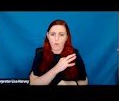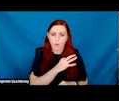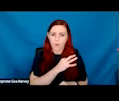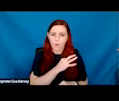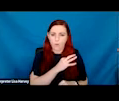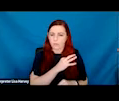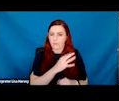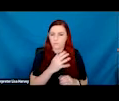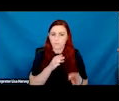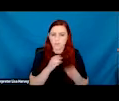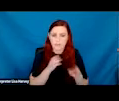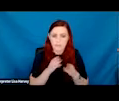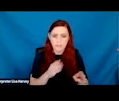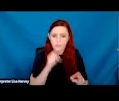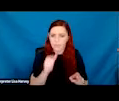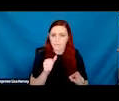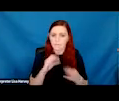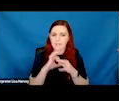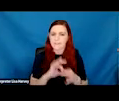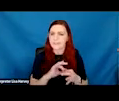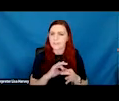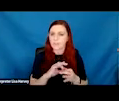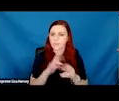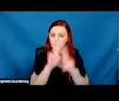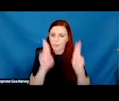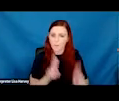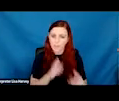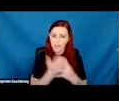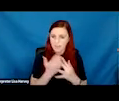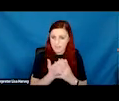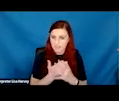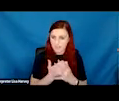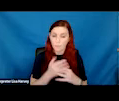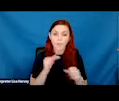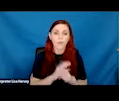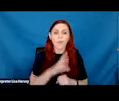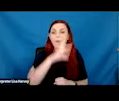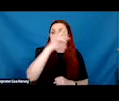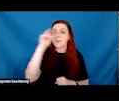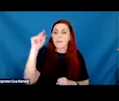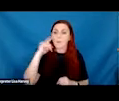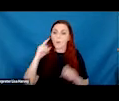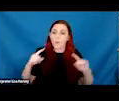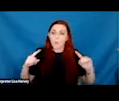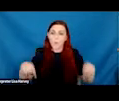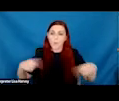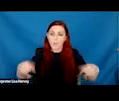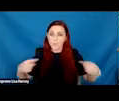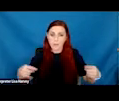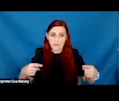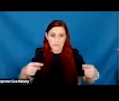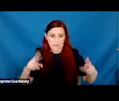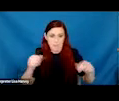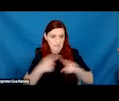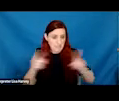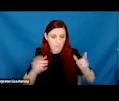not facilitate universal access. For example, wheelchairs come in a variety of shapes and